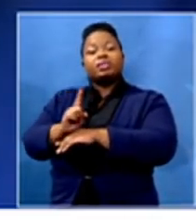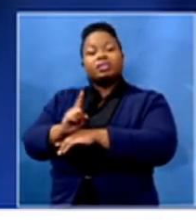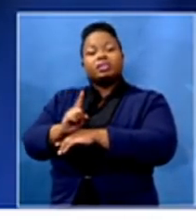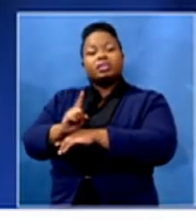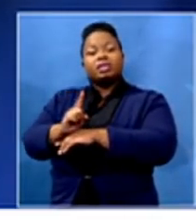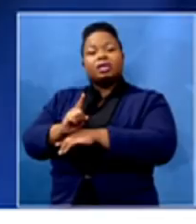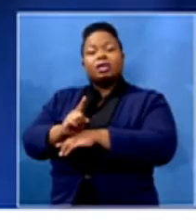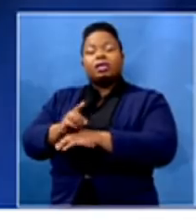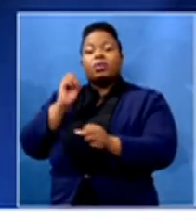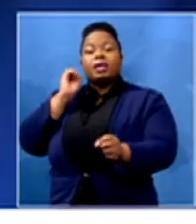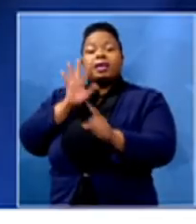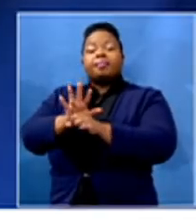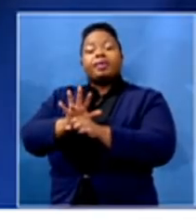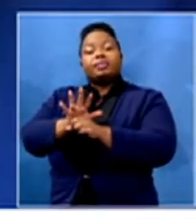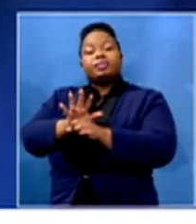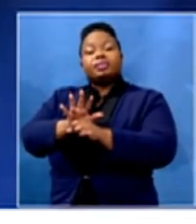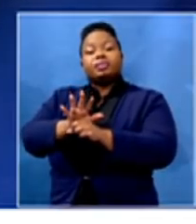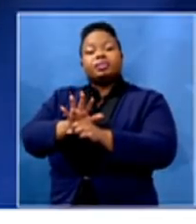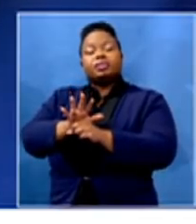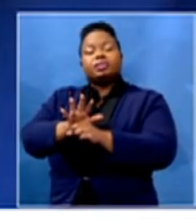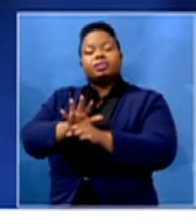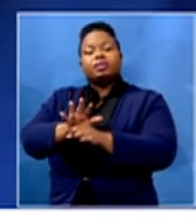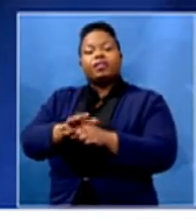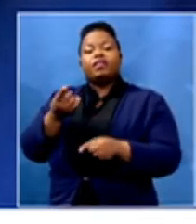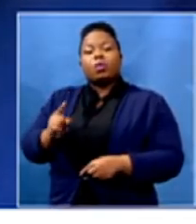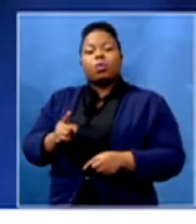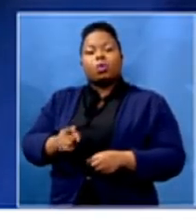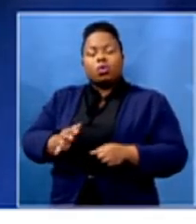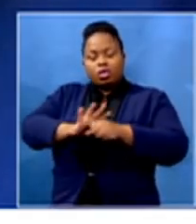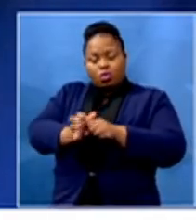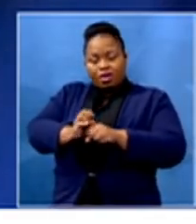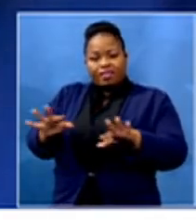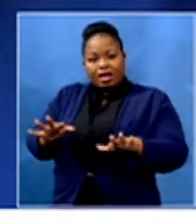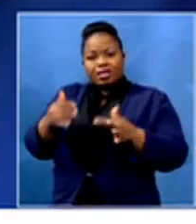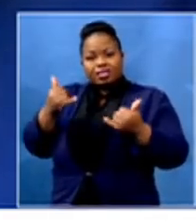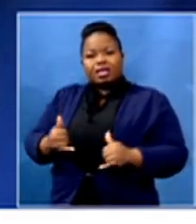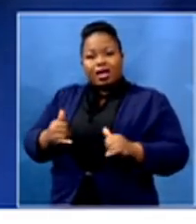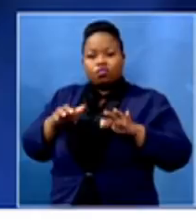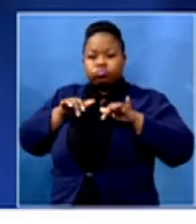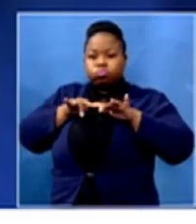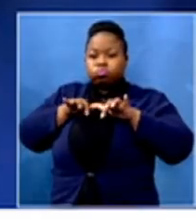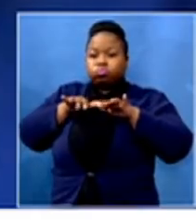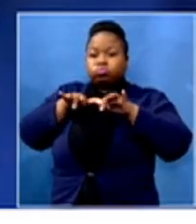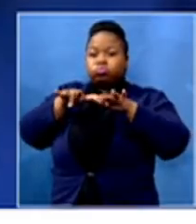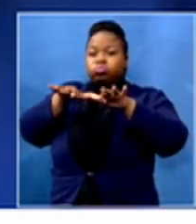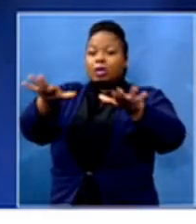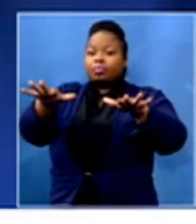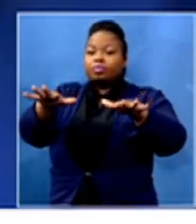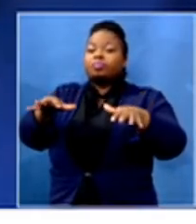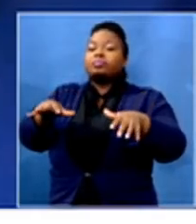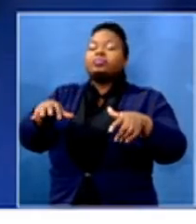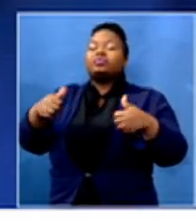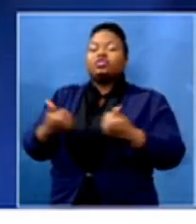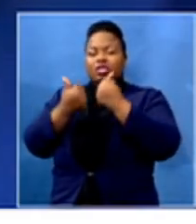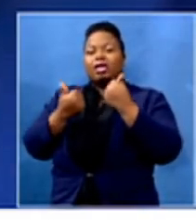the impact of the pandemic is going to be a challenge.